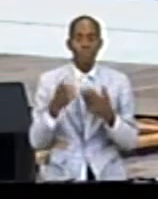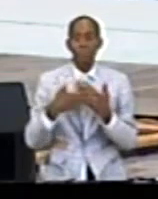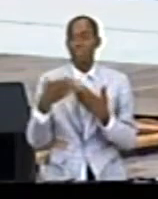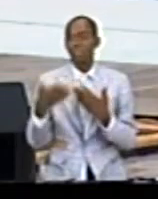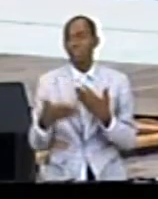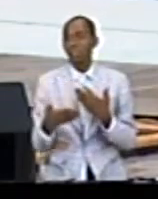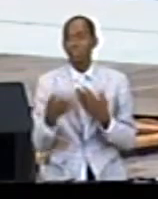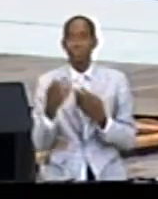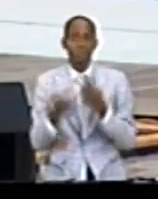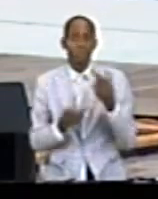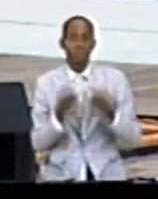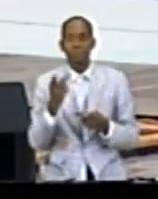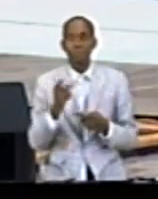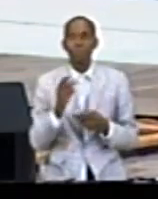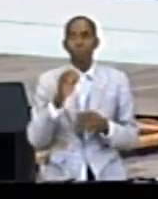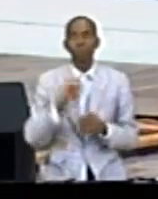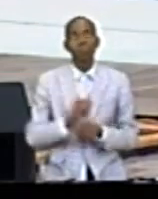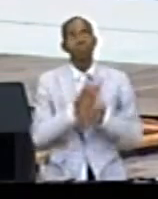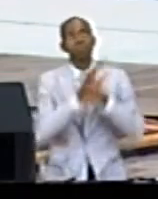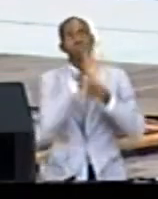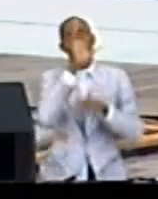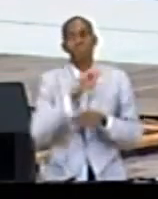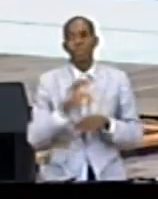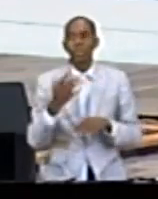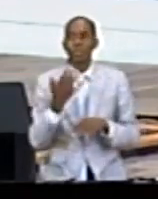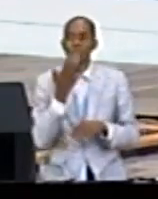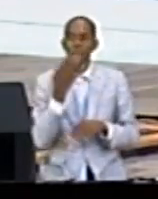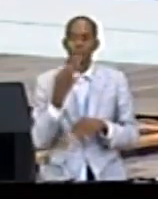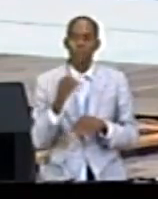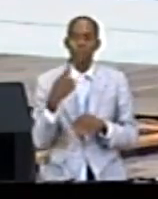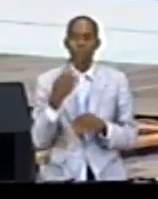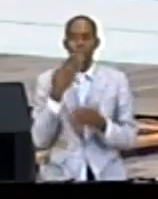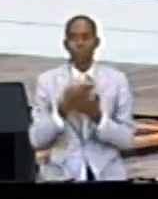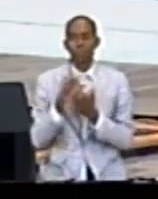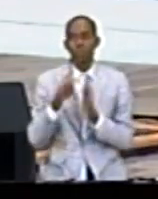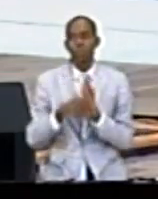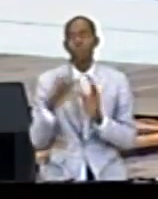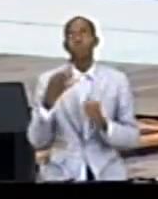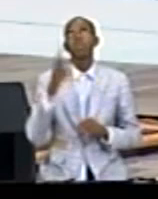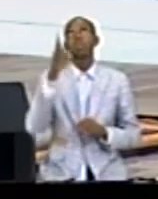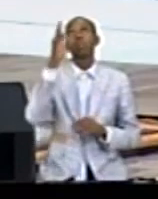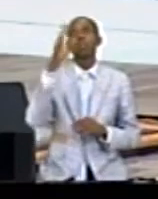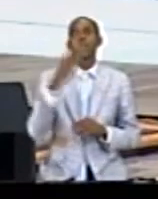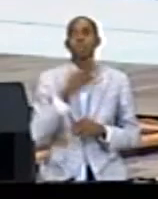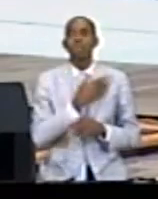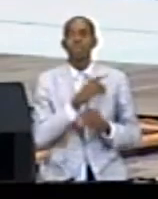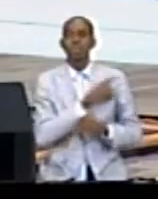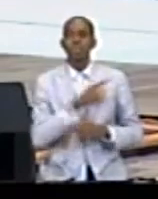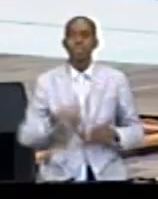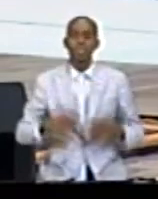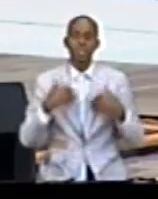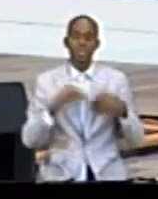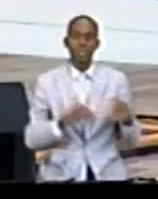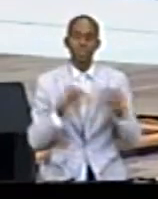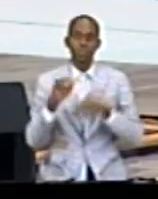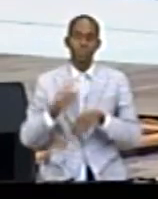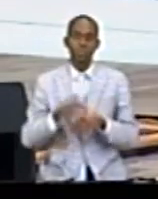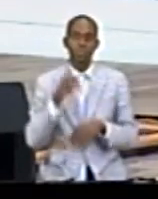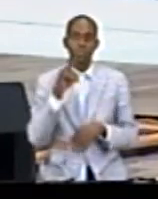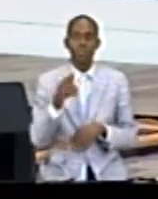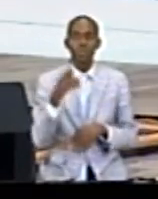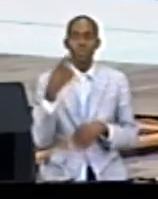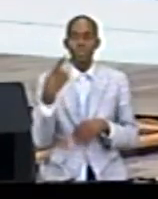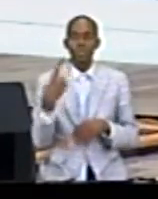the goodness of God, of the grace of God, and the Lord has imparted unto you the fruit of his